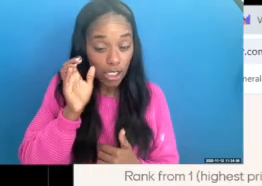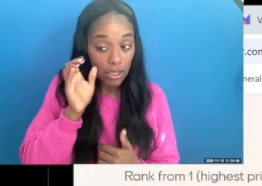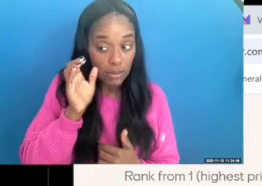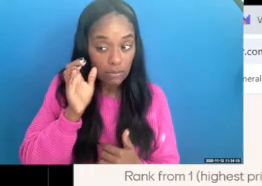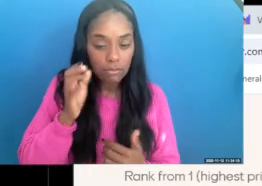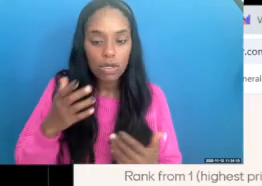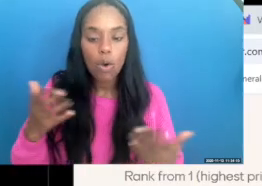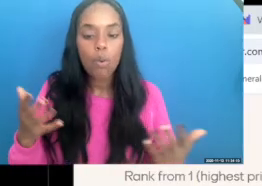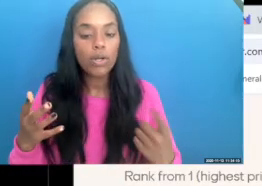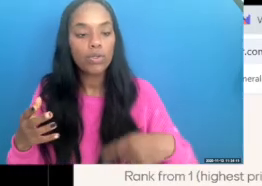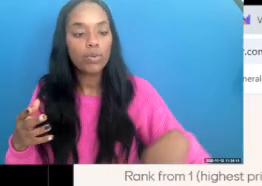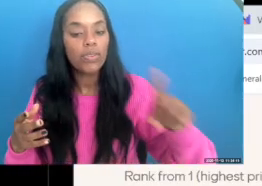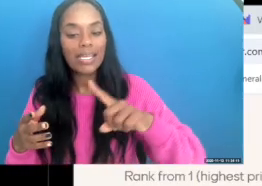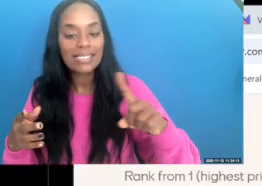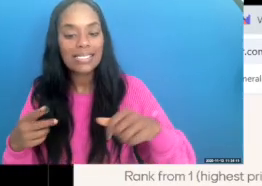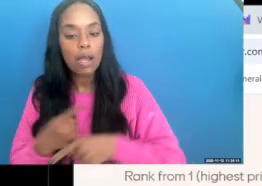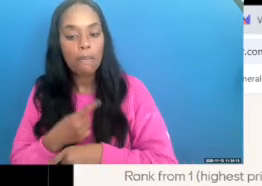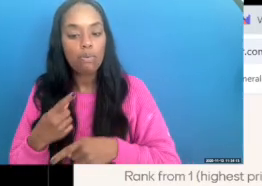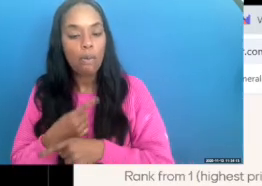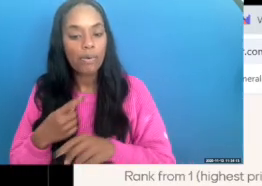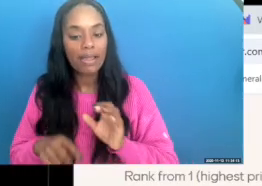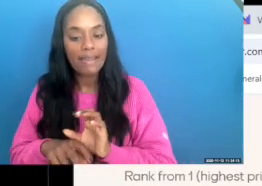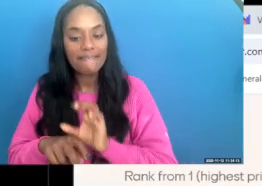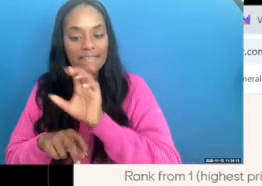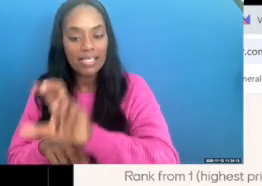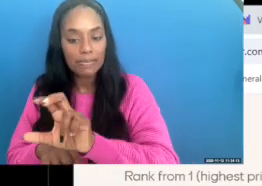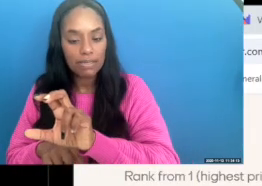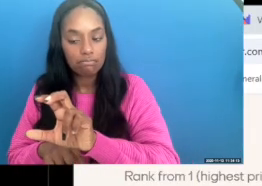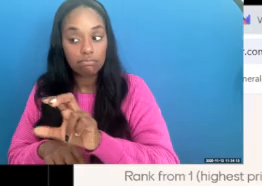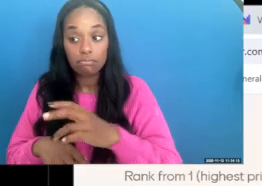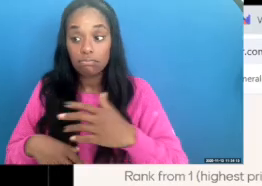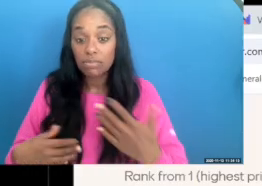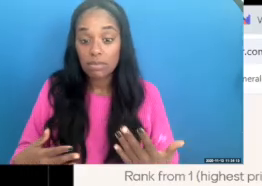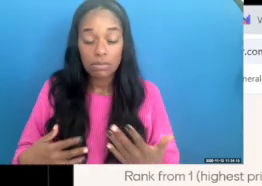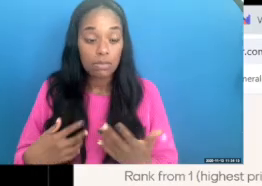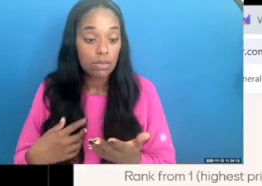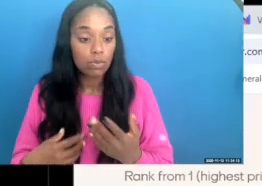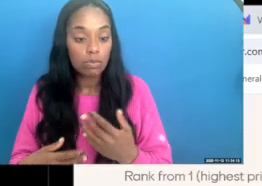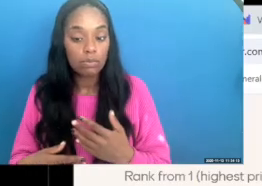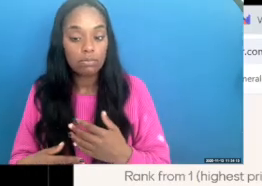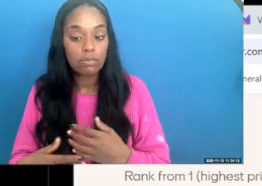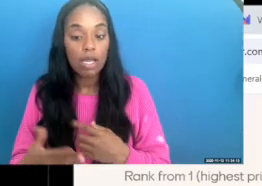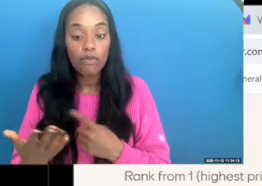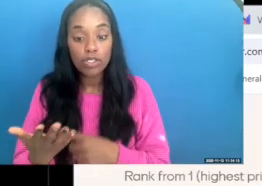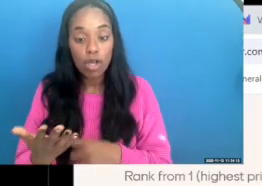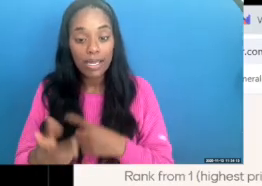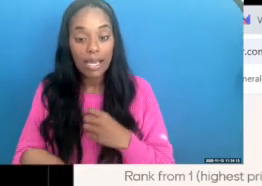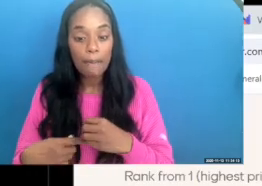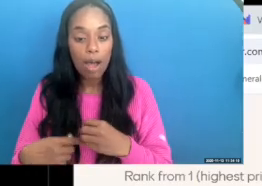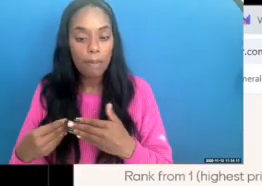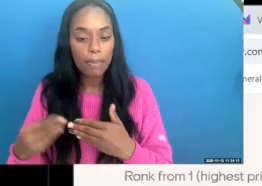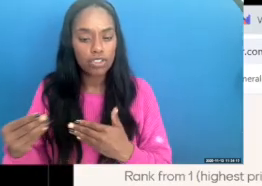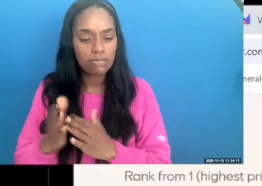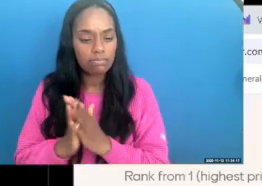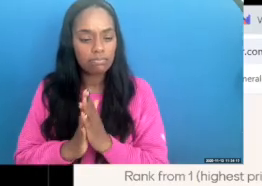so again, I do want to flag that I'm very interested in hearing from folks what they think the appropriate investment is